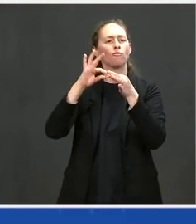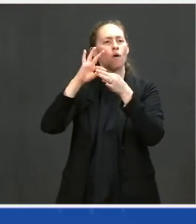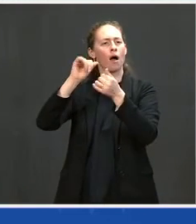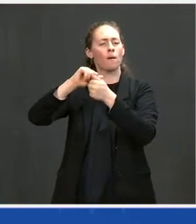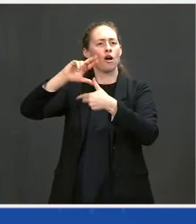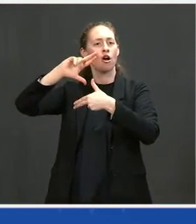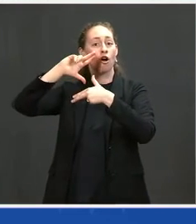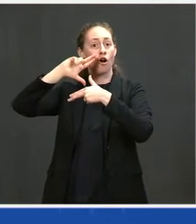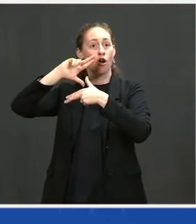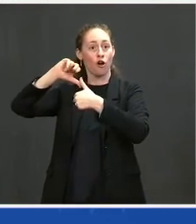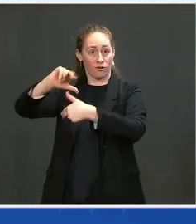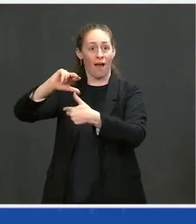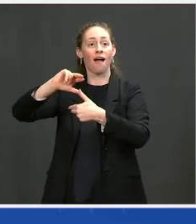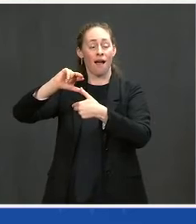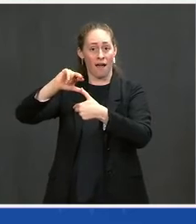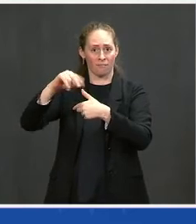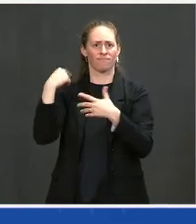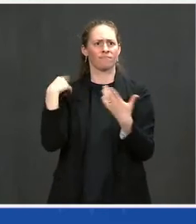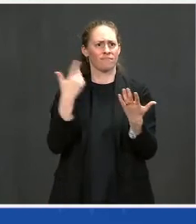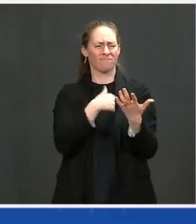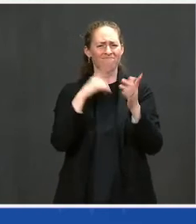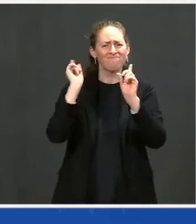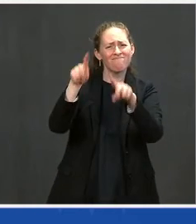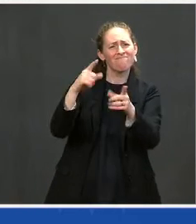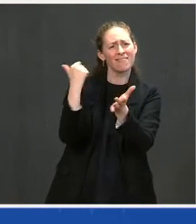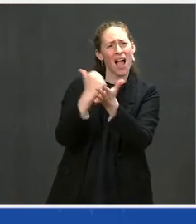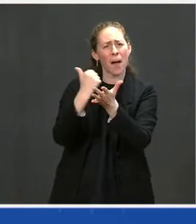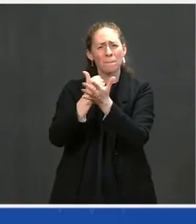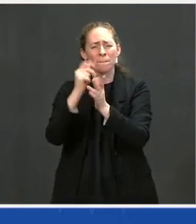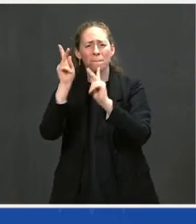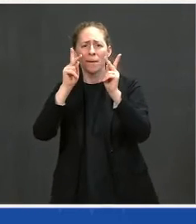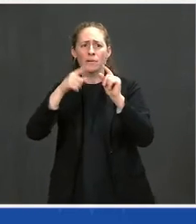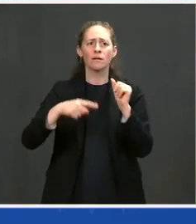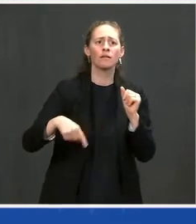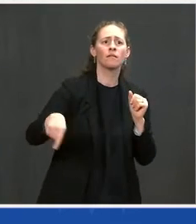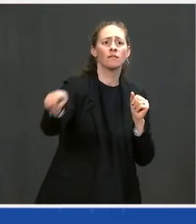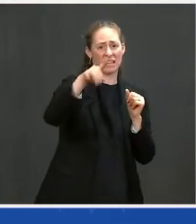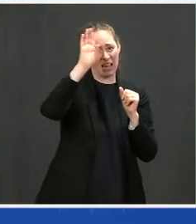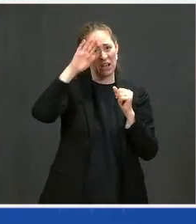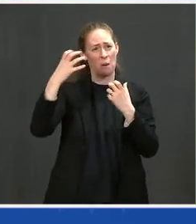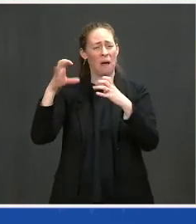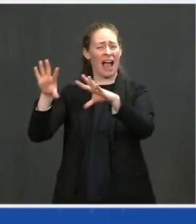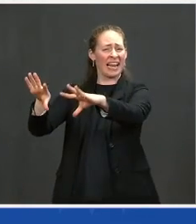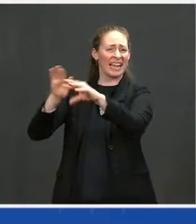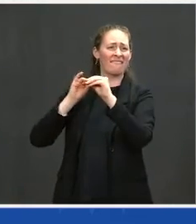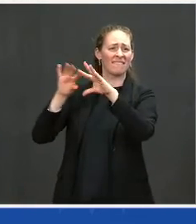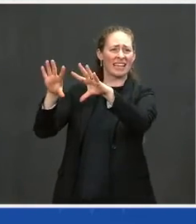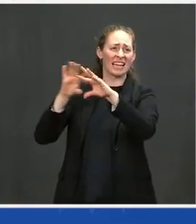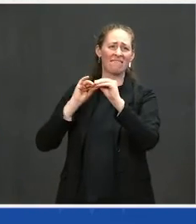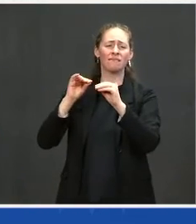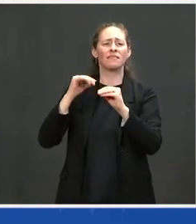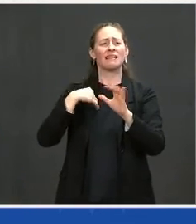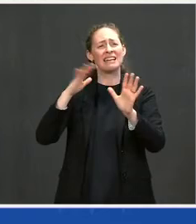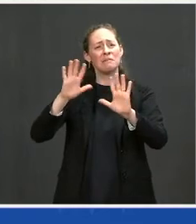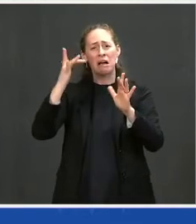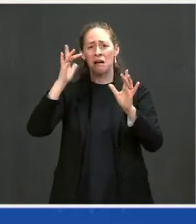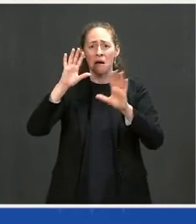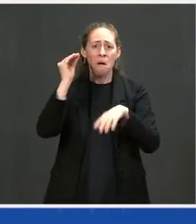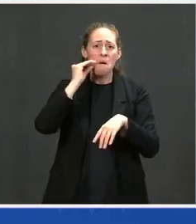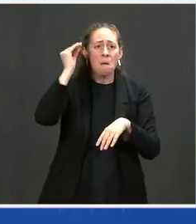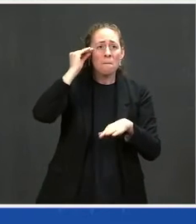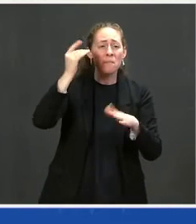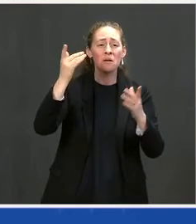way so that people would not have a reason to want to leave in the first place because they didn't have housing or water